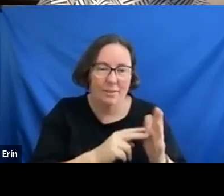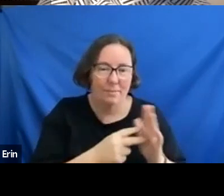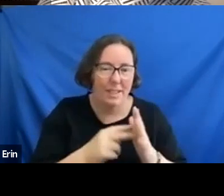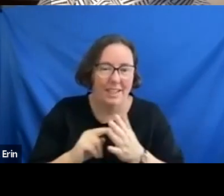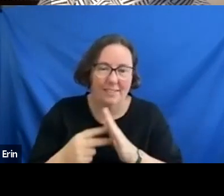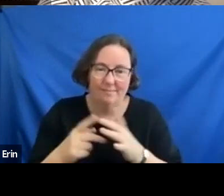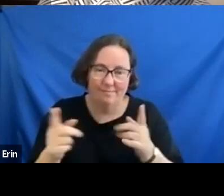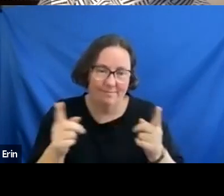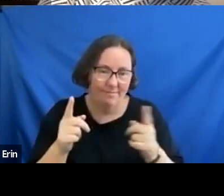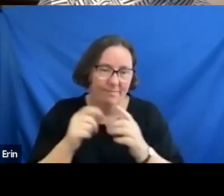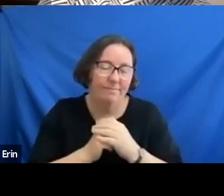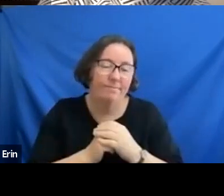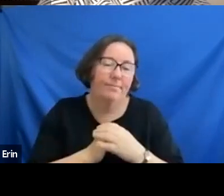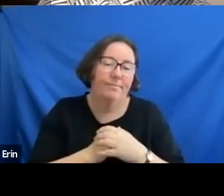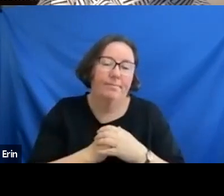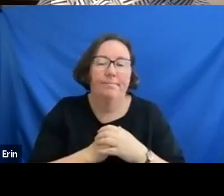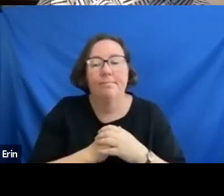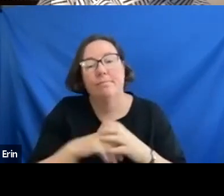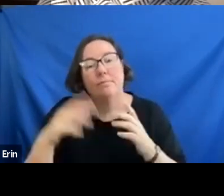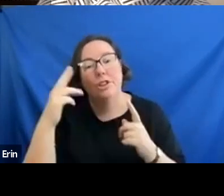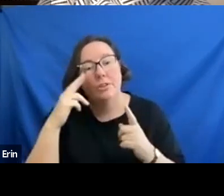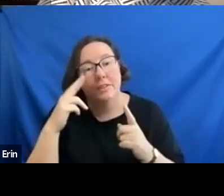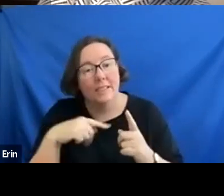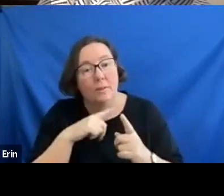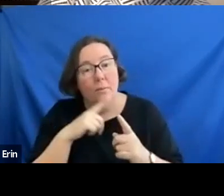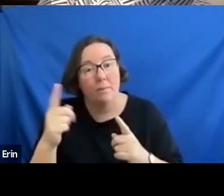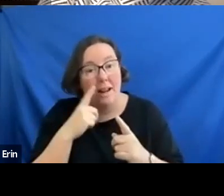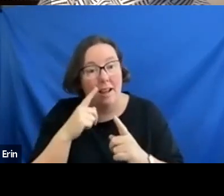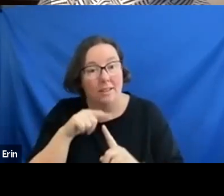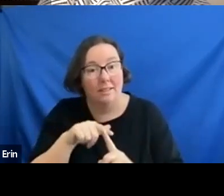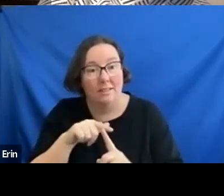term there. The reason why we've been asked,